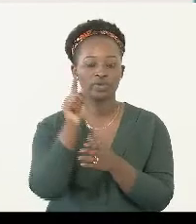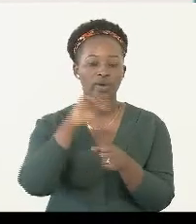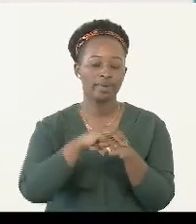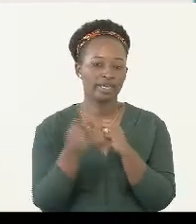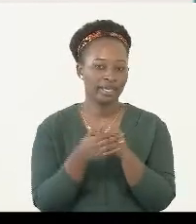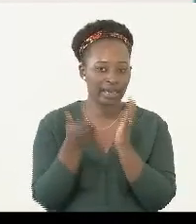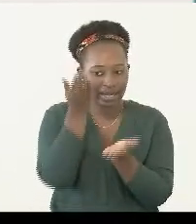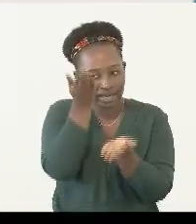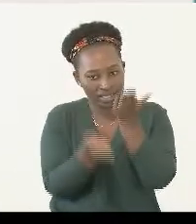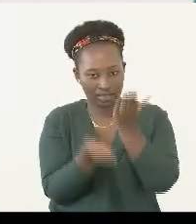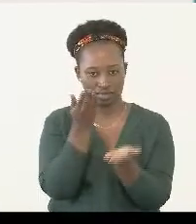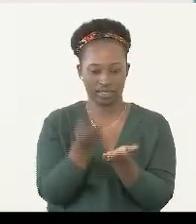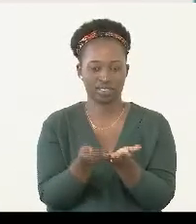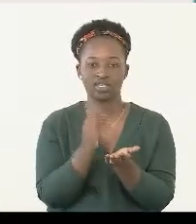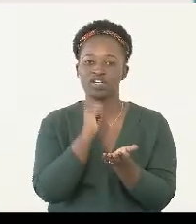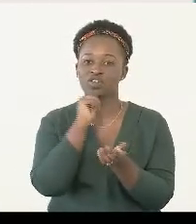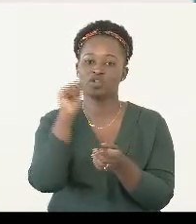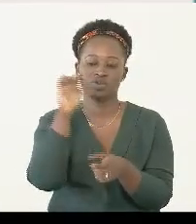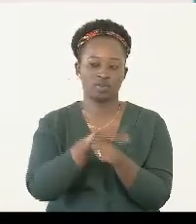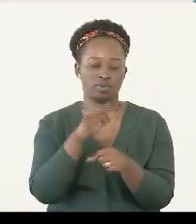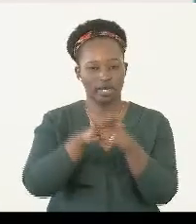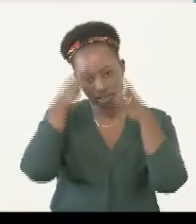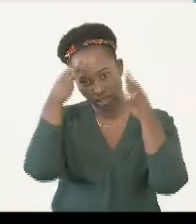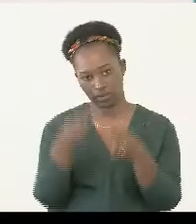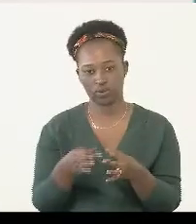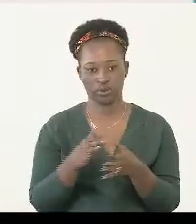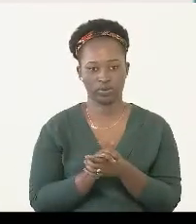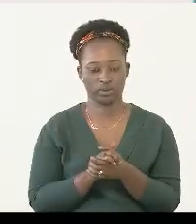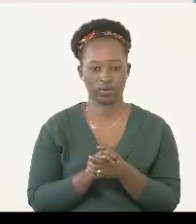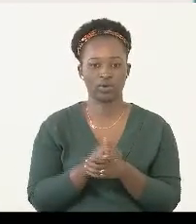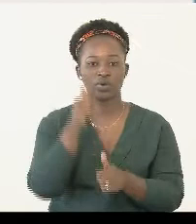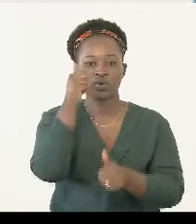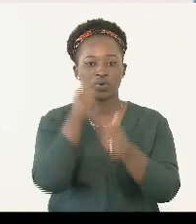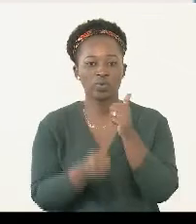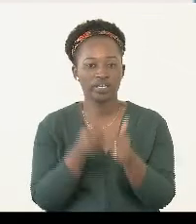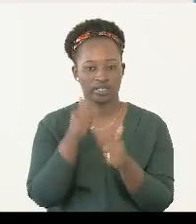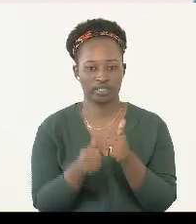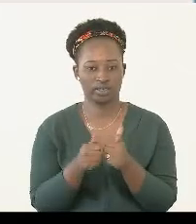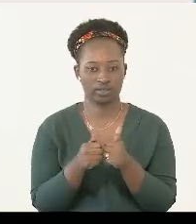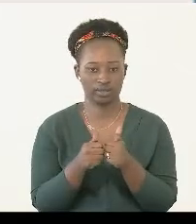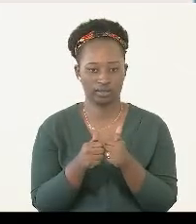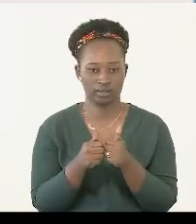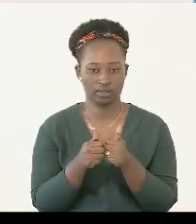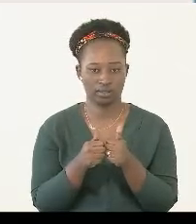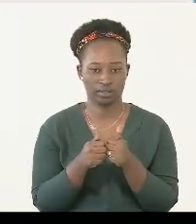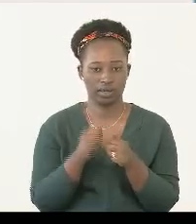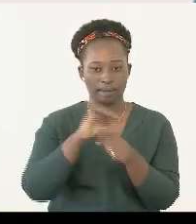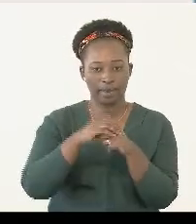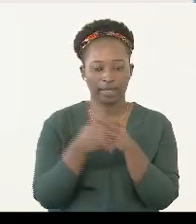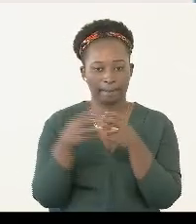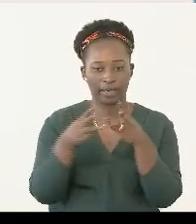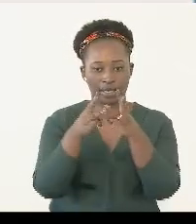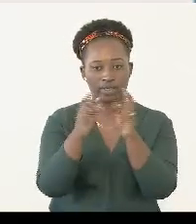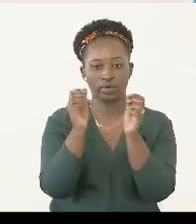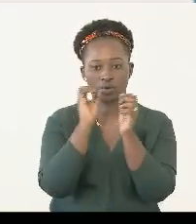estimate. So there is no so much precision that is needed. Which, if any, mechanisms of DNA